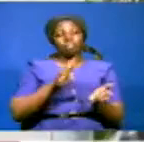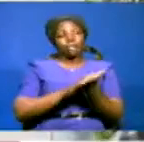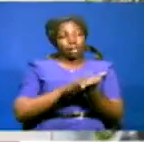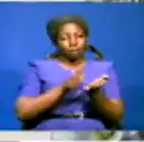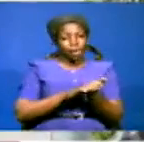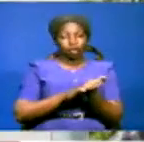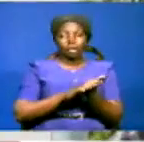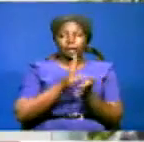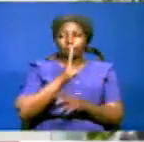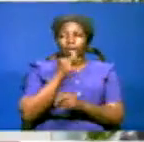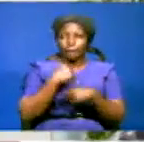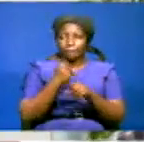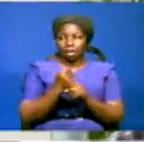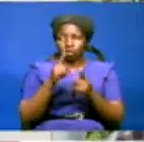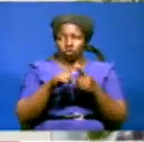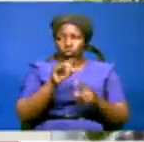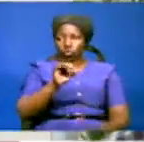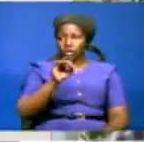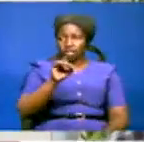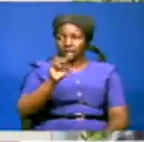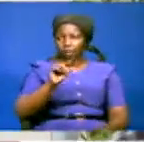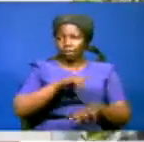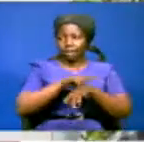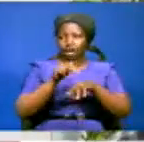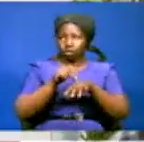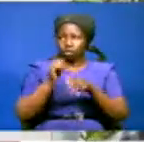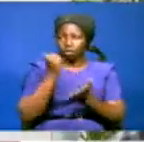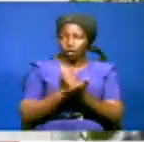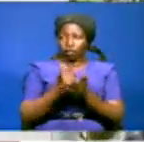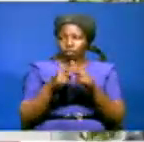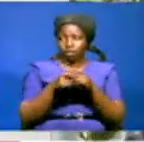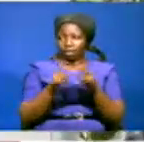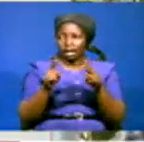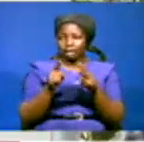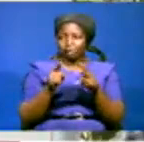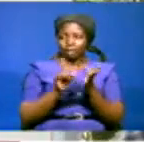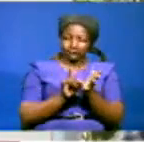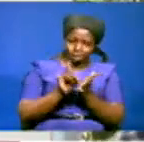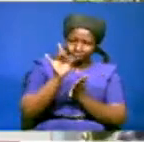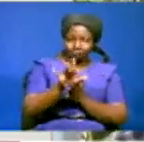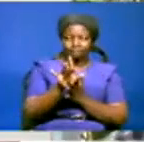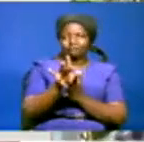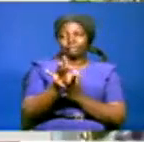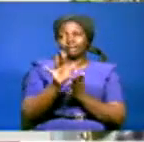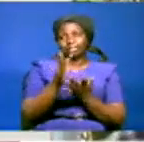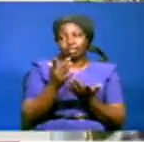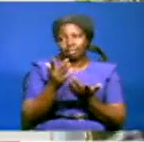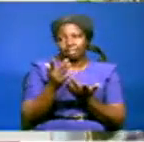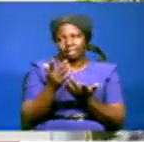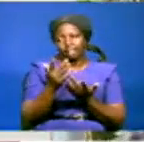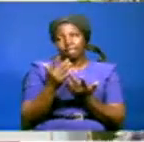made to ODM National Office to commence the registration and or expulsions